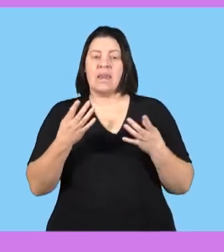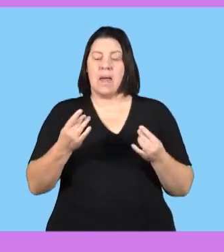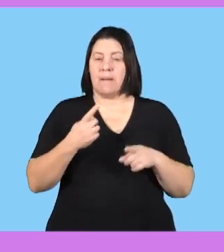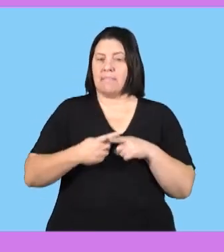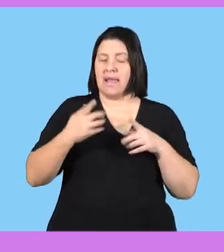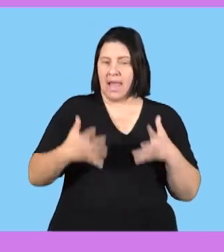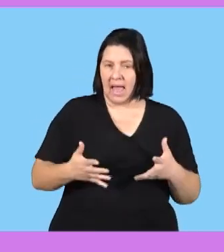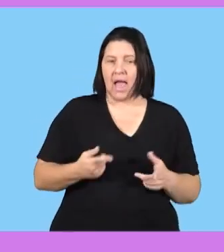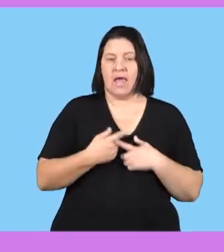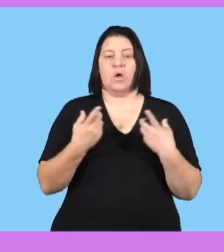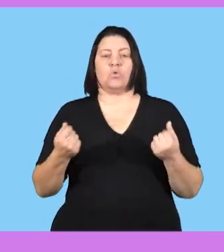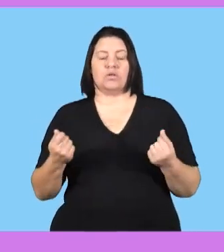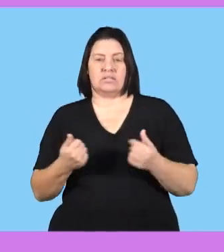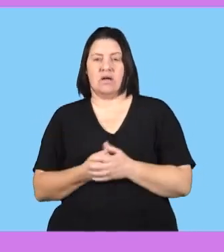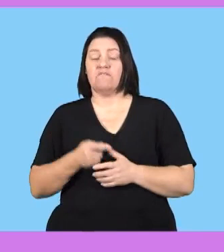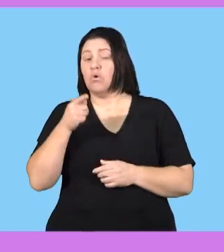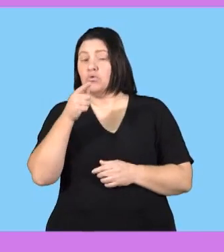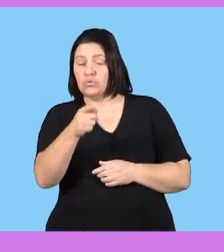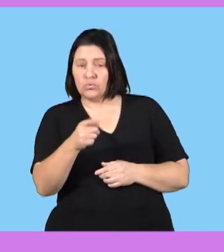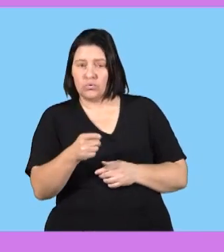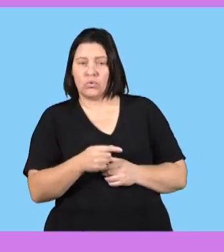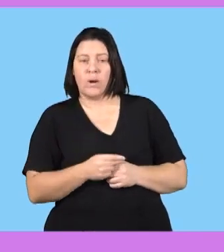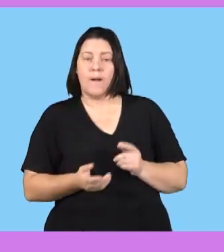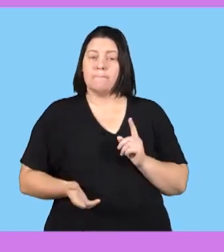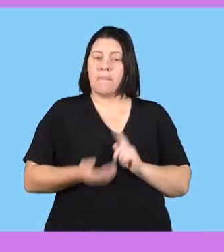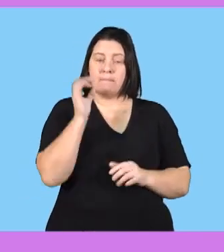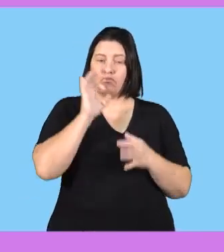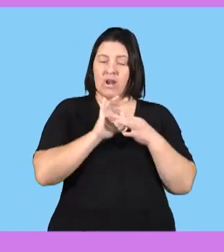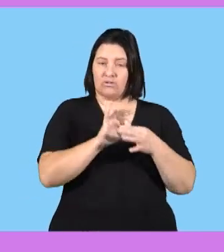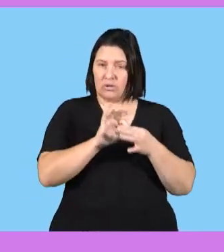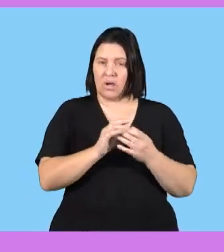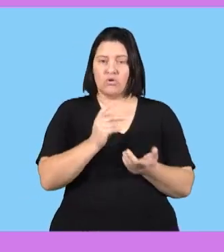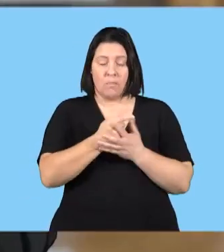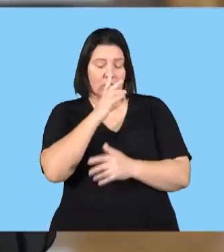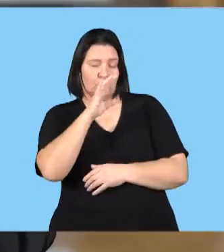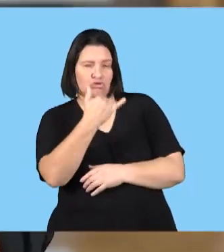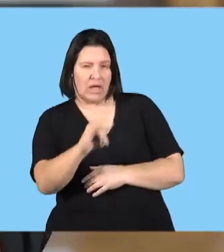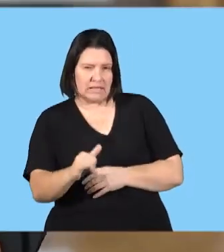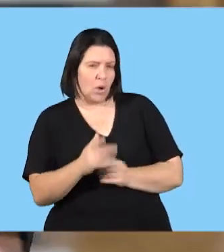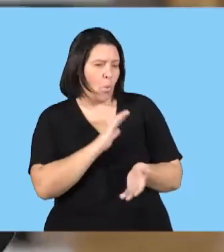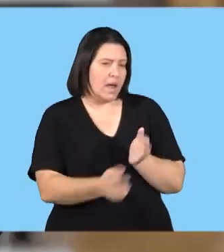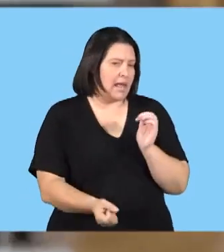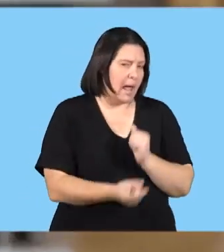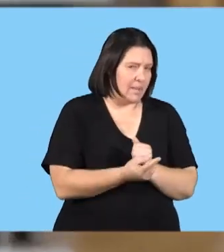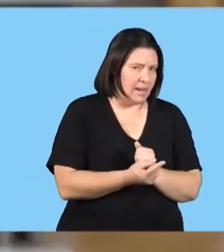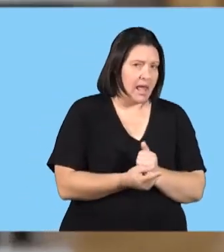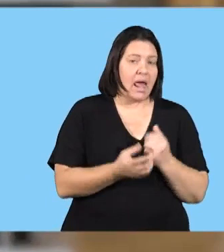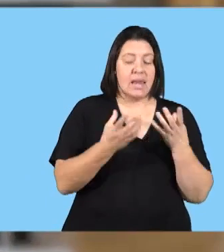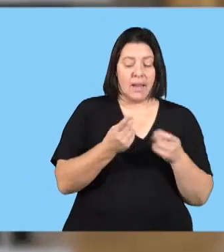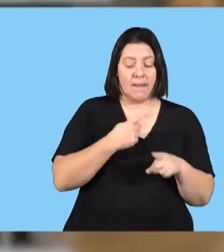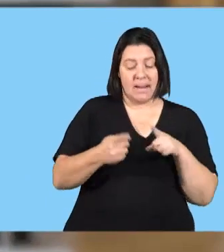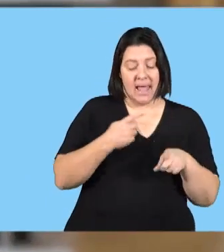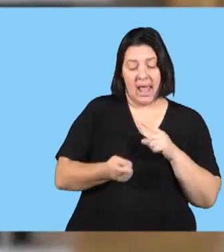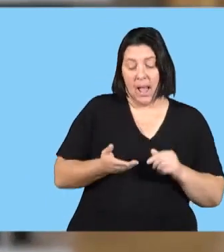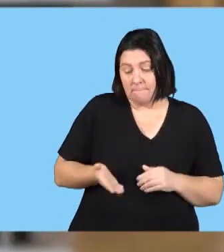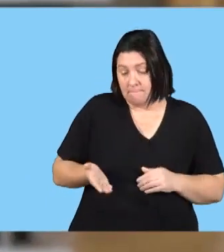between the number of players and the cost. For you to get the relationship, you must check what is happening. As